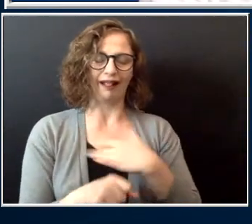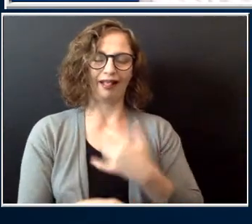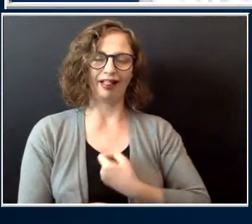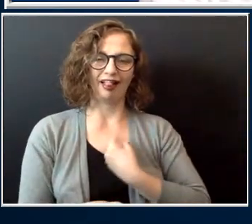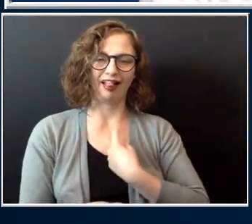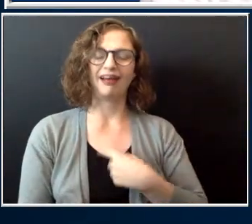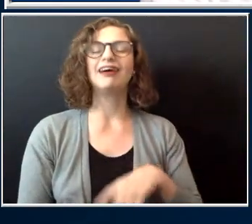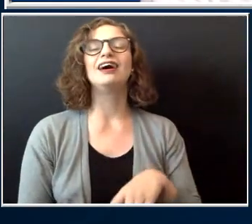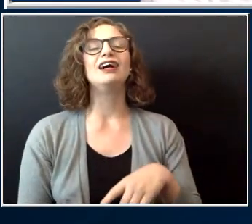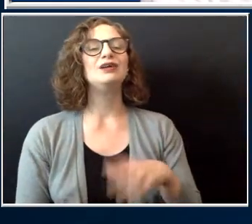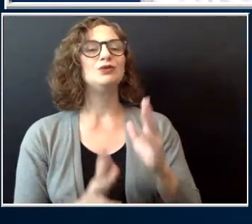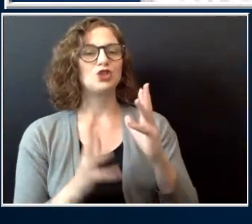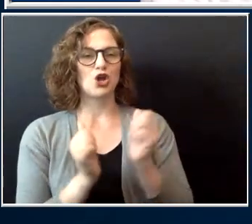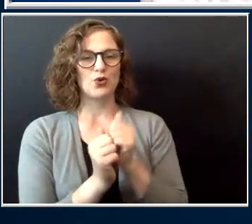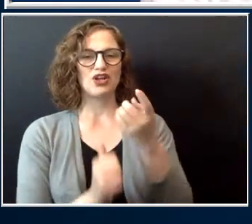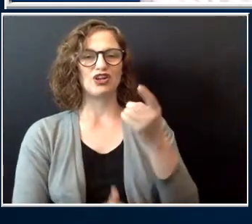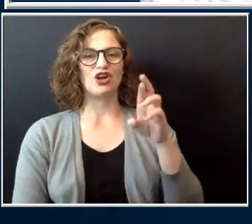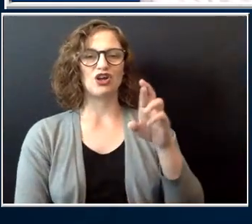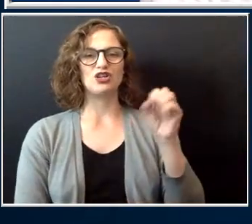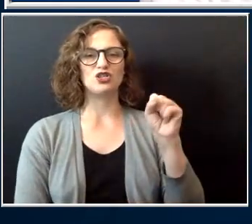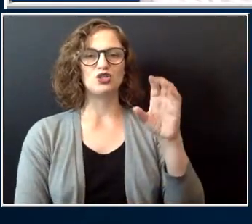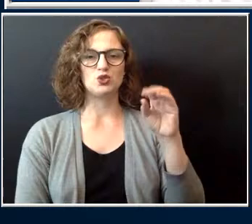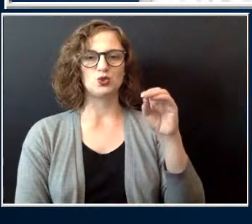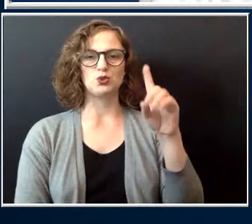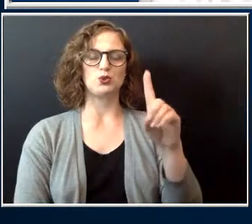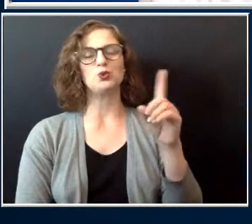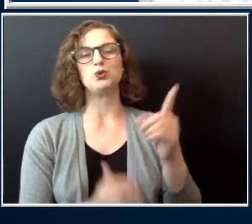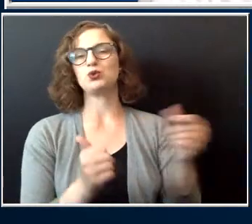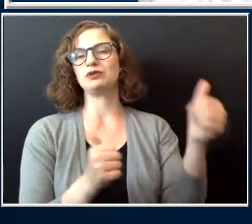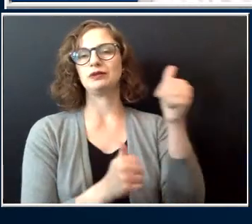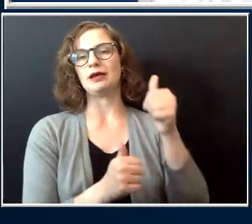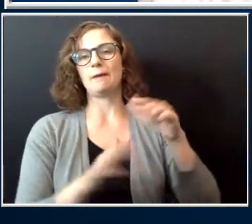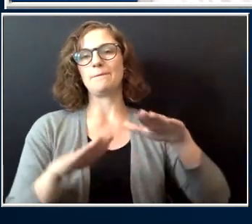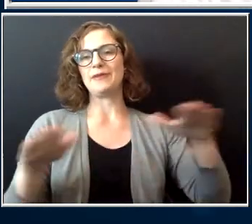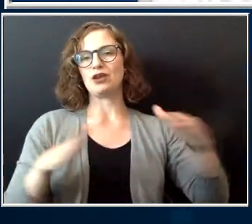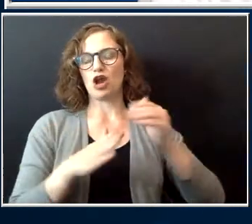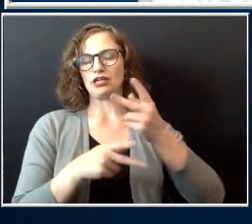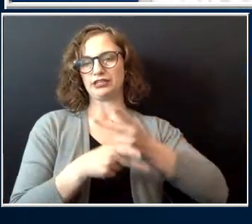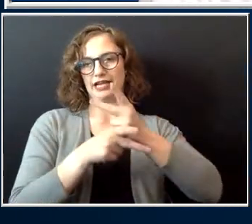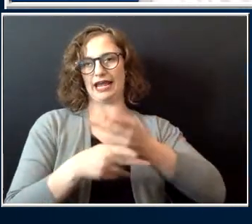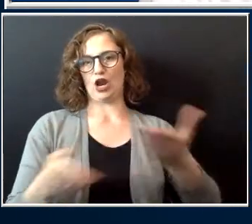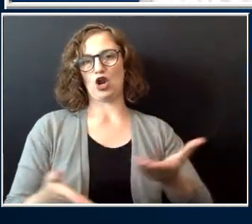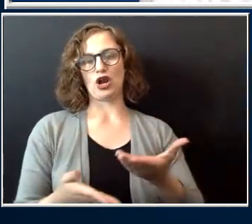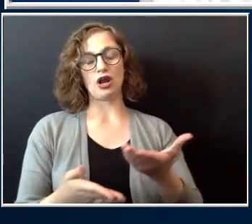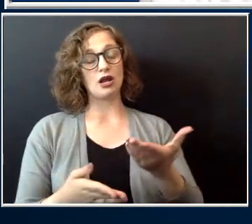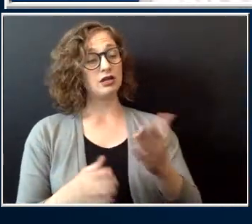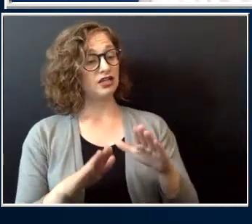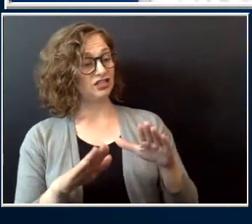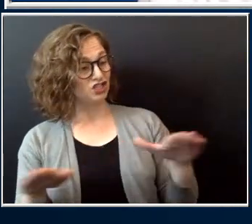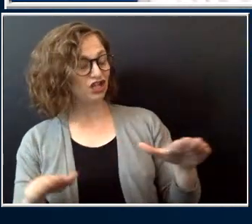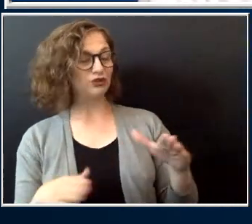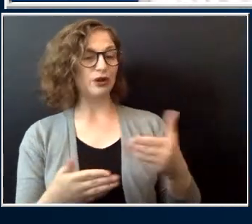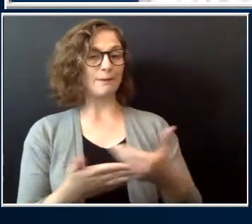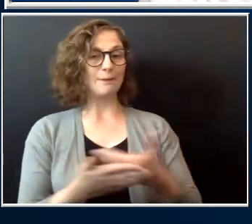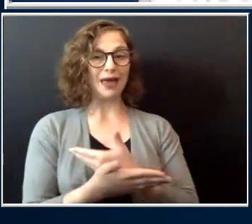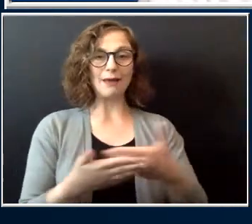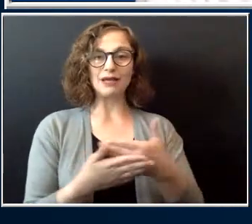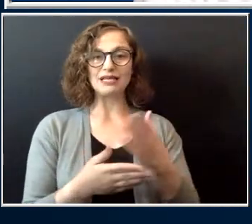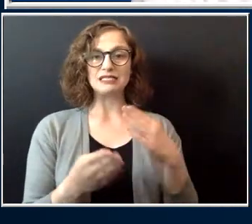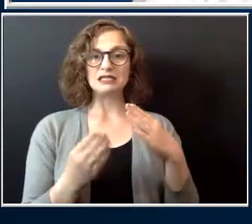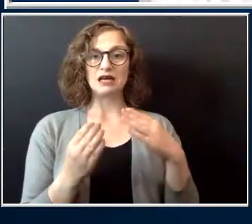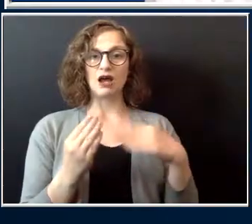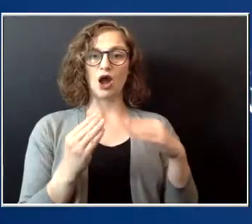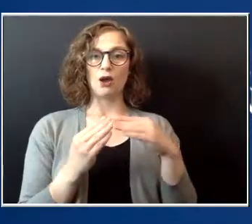here in our health system. Dr. Sood, children and babies especially are more vulnerable to heat stress. Talk to us about why that